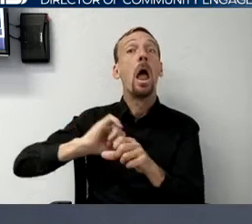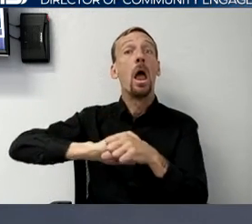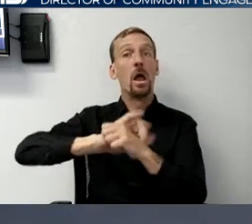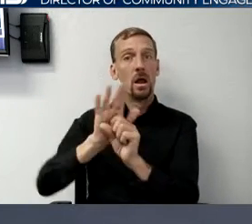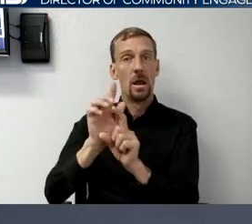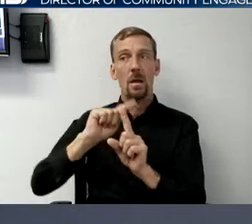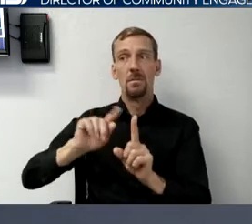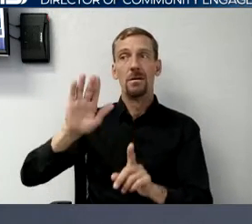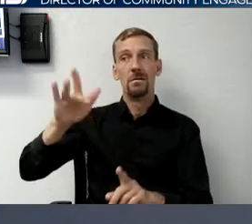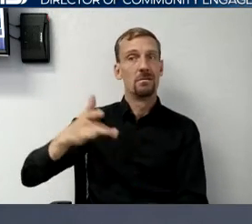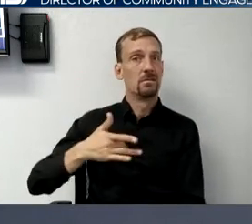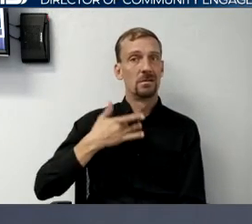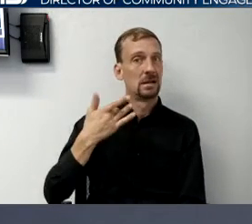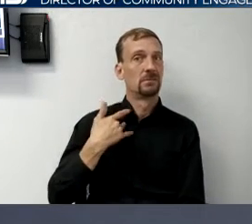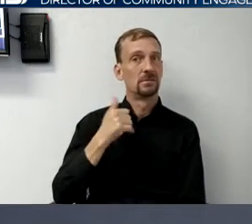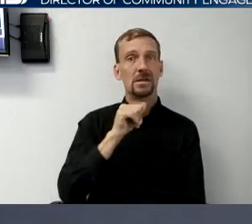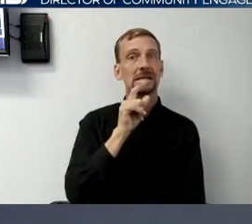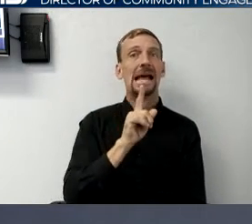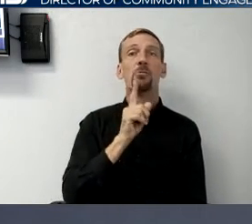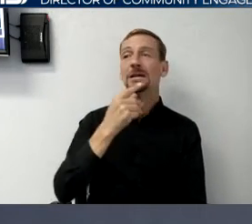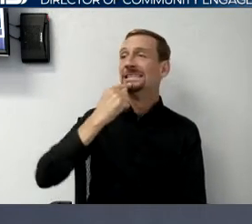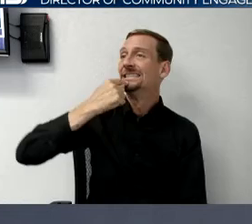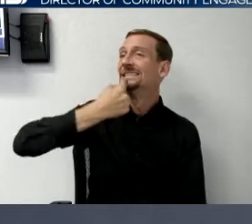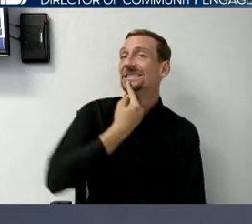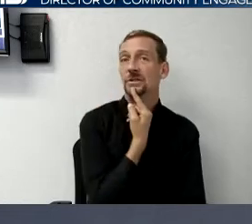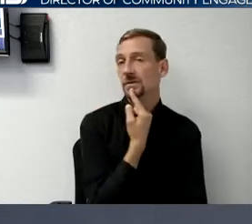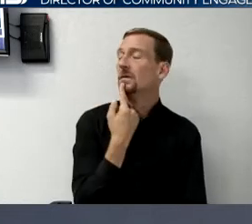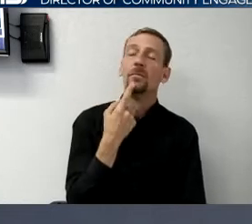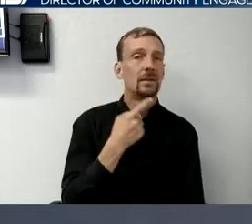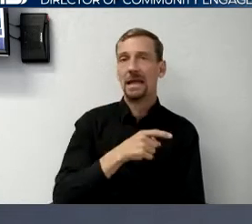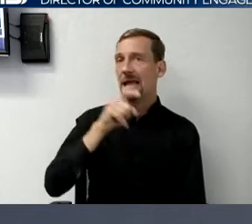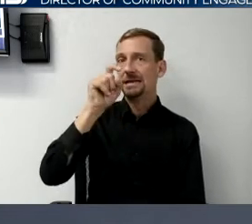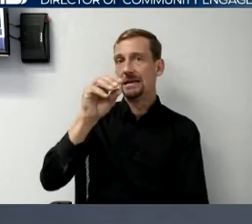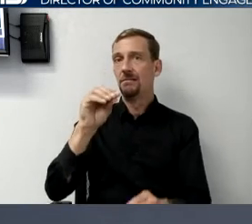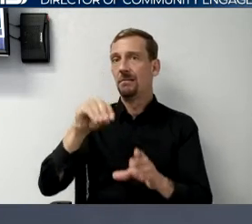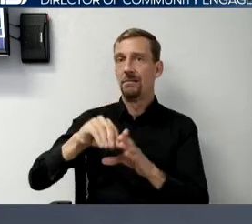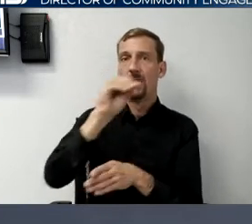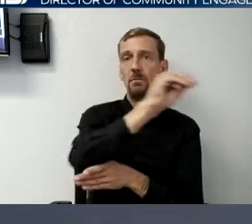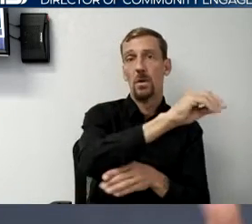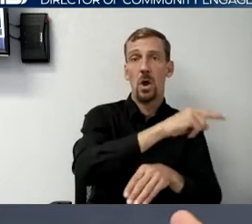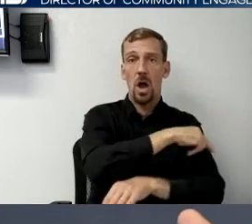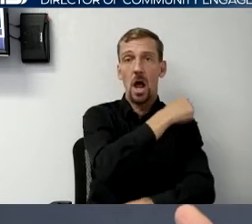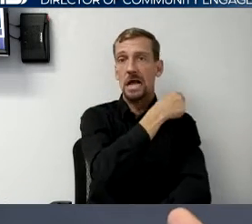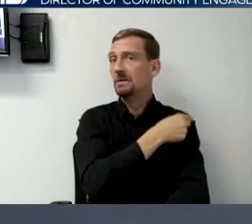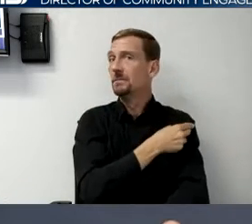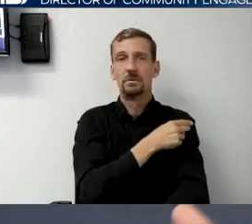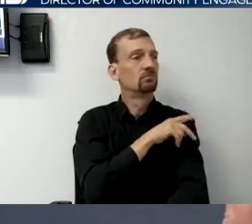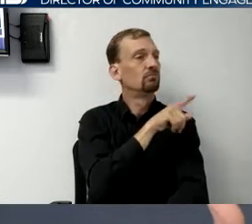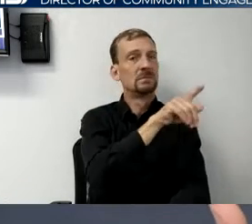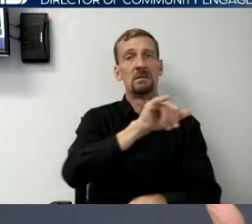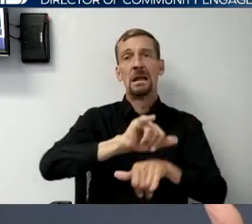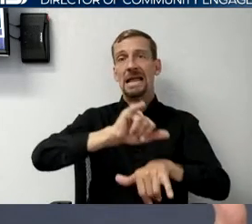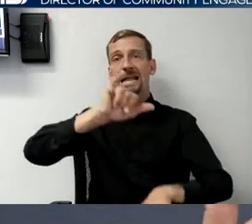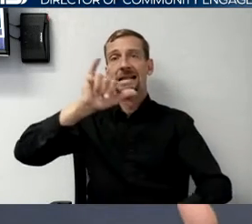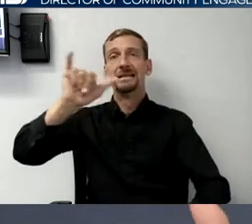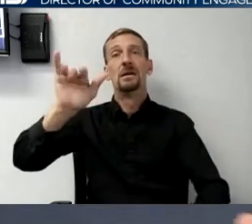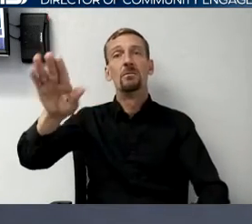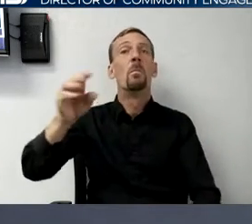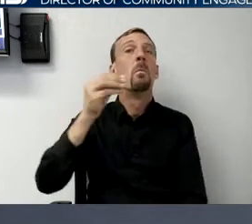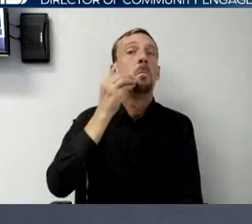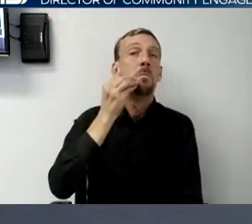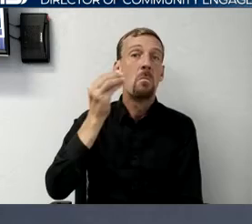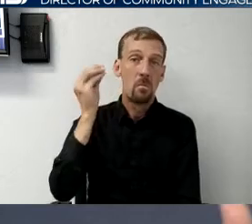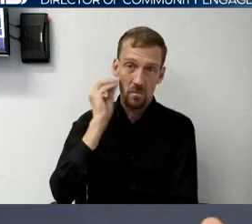their symptoms weren't severe enough that they needed to be hospitalized. So they essentially were treated in whatever